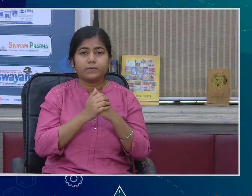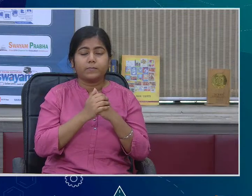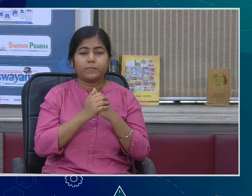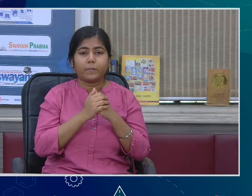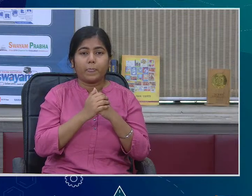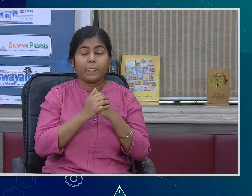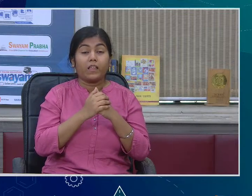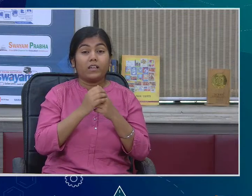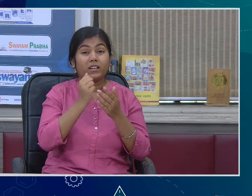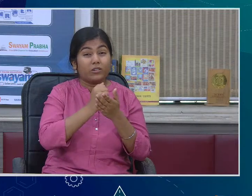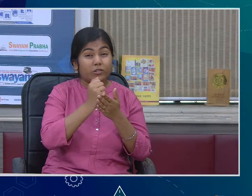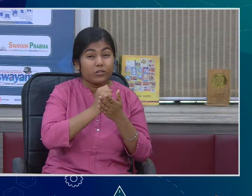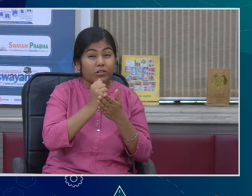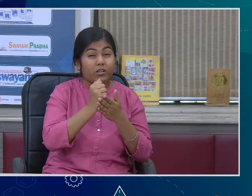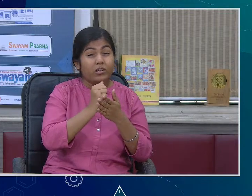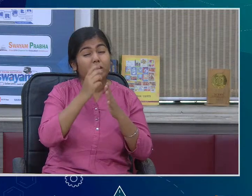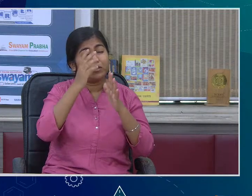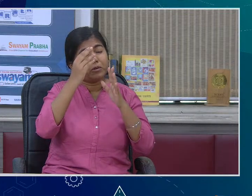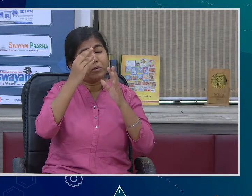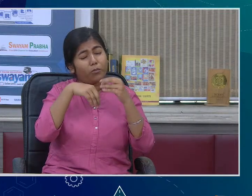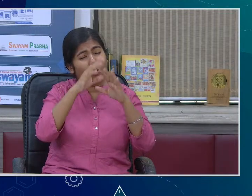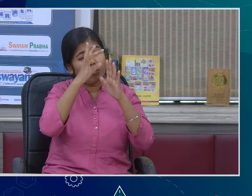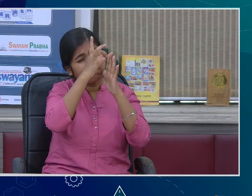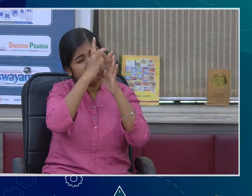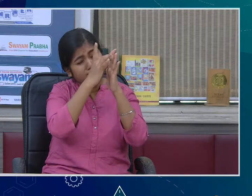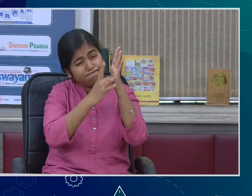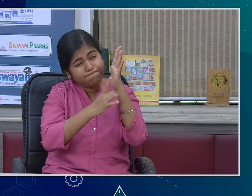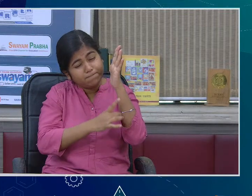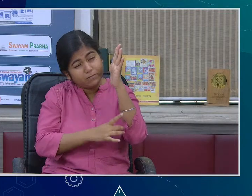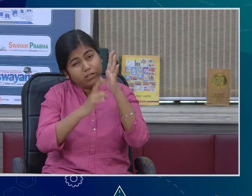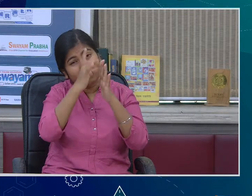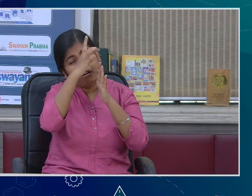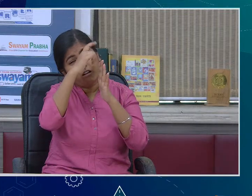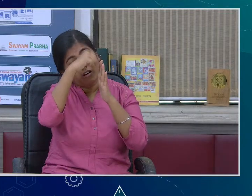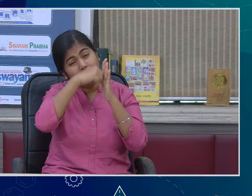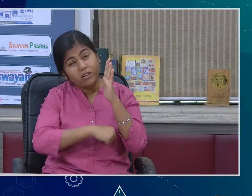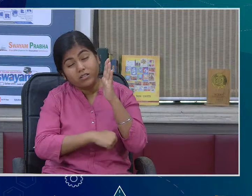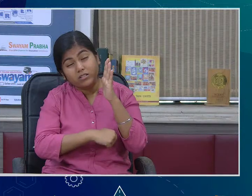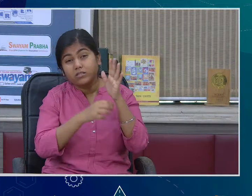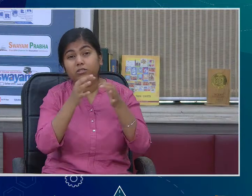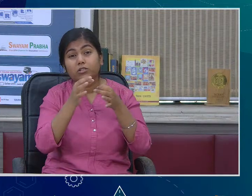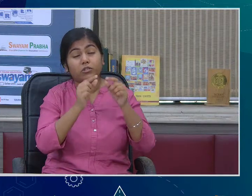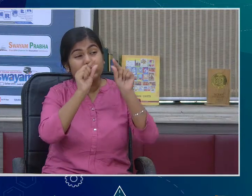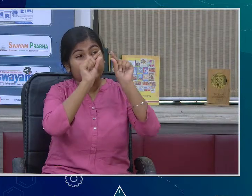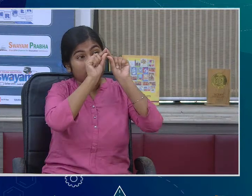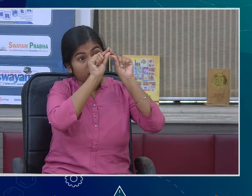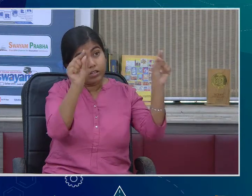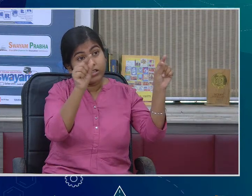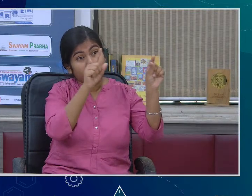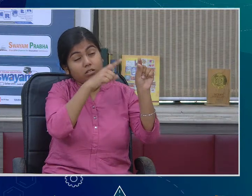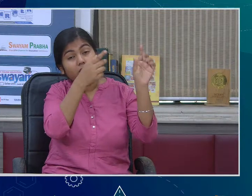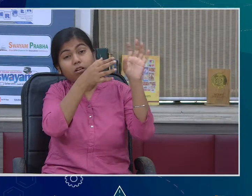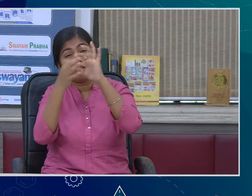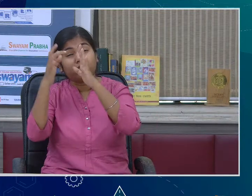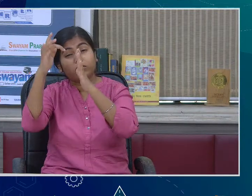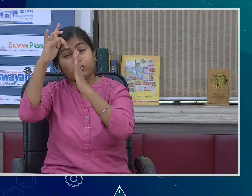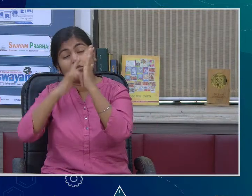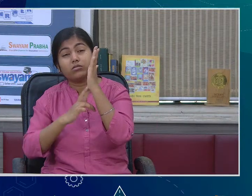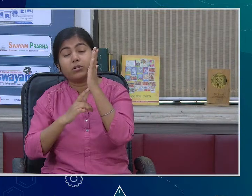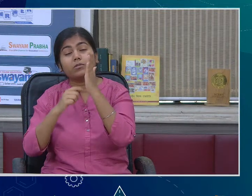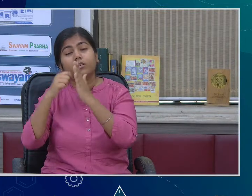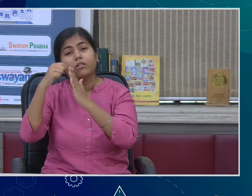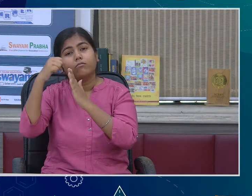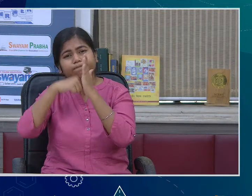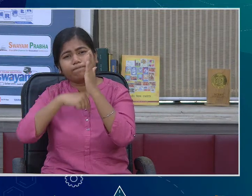a descriptive instruction, a vivid instruction to each and every sentence and every word, so that